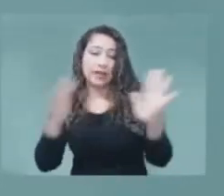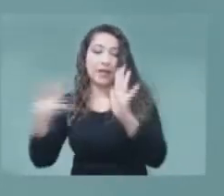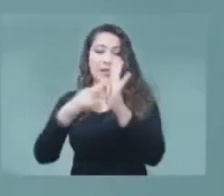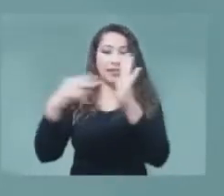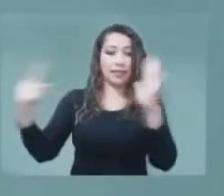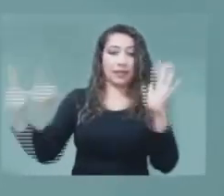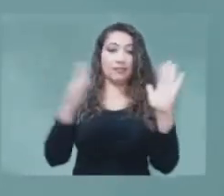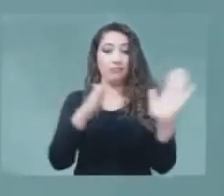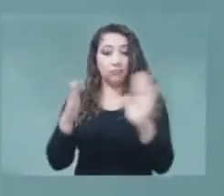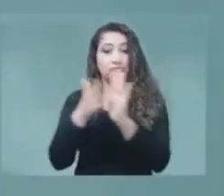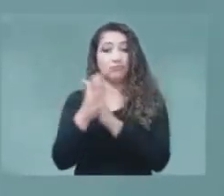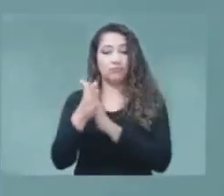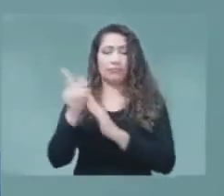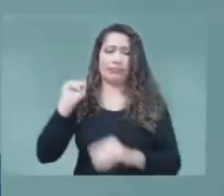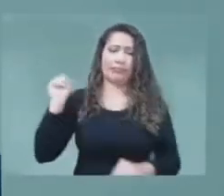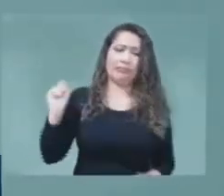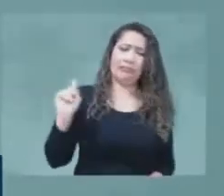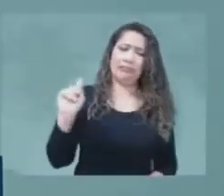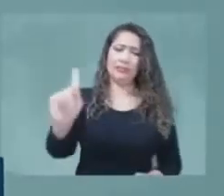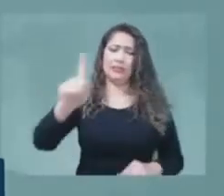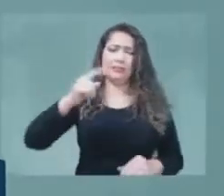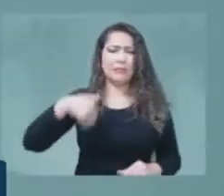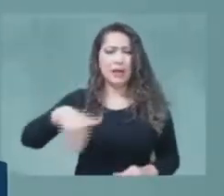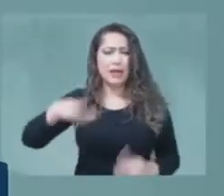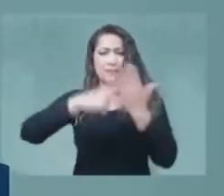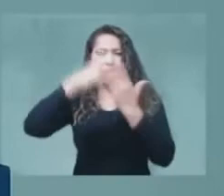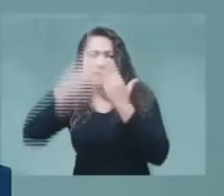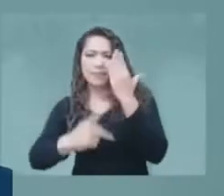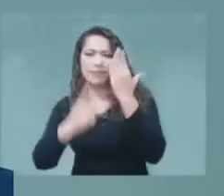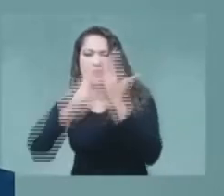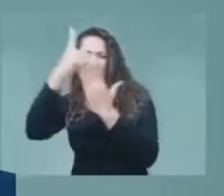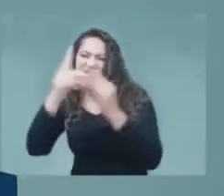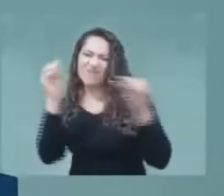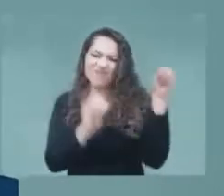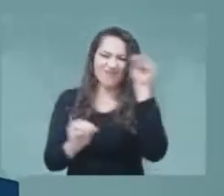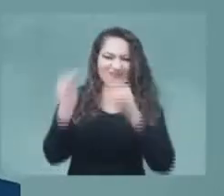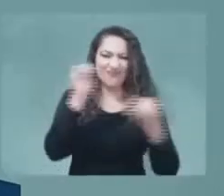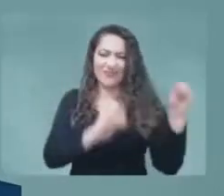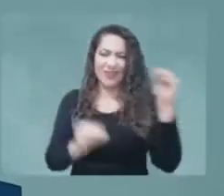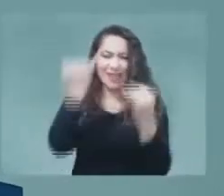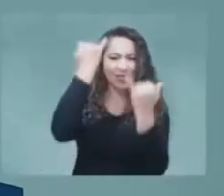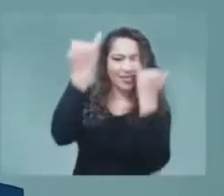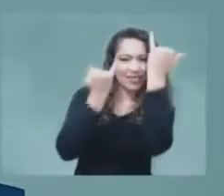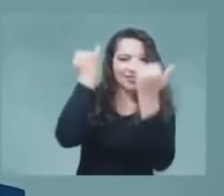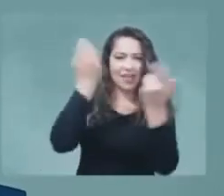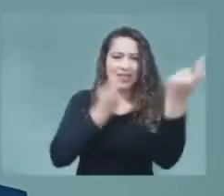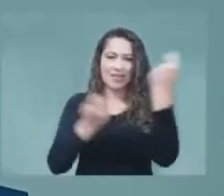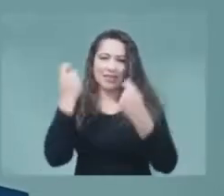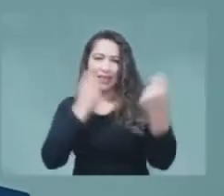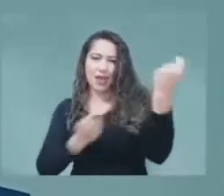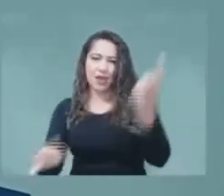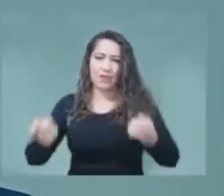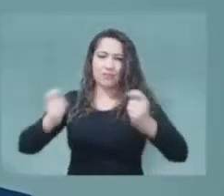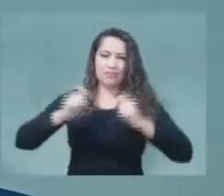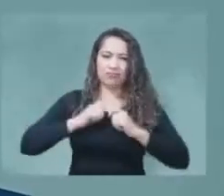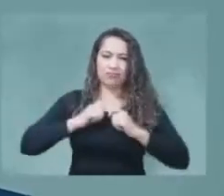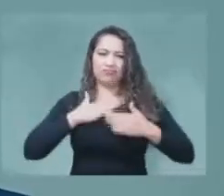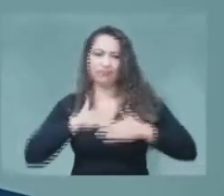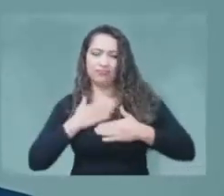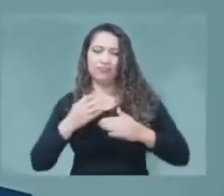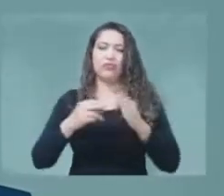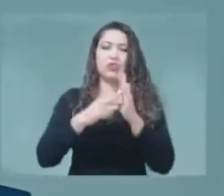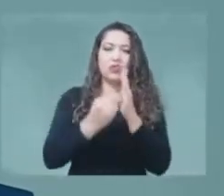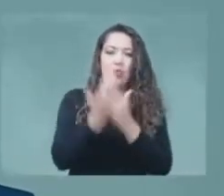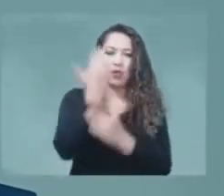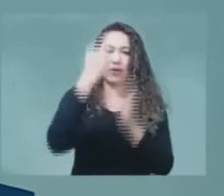ICT sector. He has a broad experience in project direction, implementation of new businesses, and appropriation of new technologies.